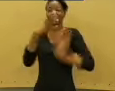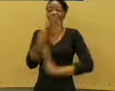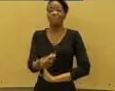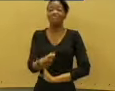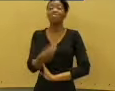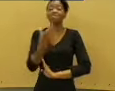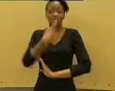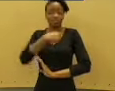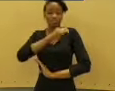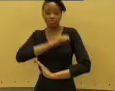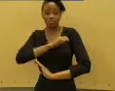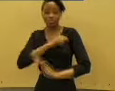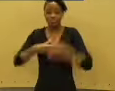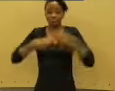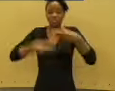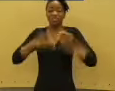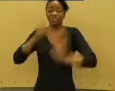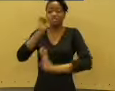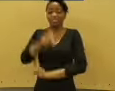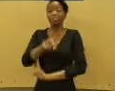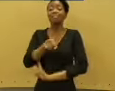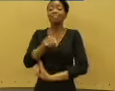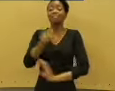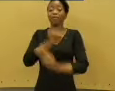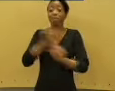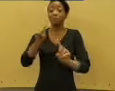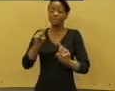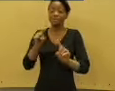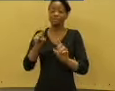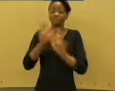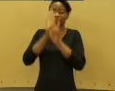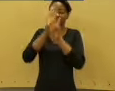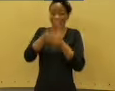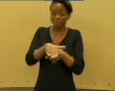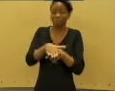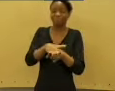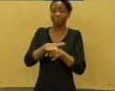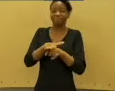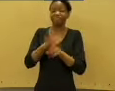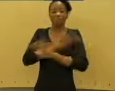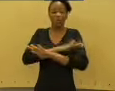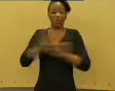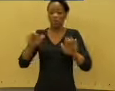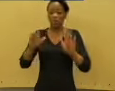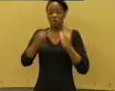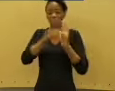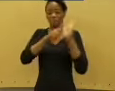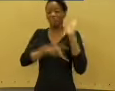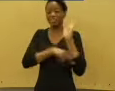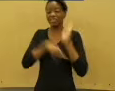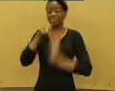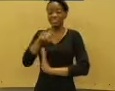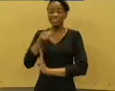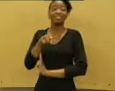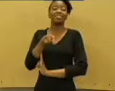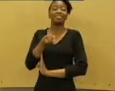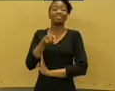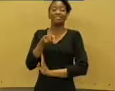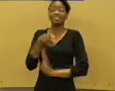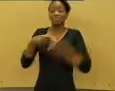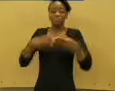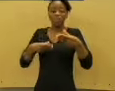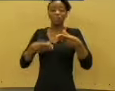and the trans protocol is the anti-discrimination policy is reactionary. So it reacts to a harm that has already